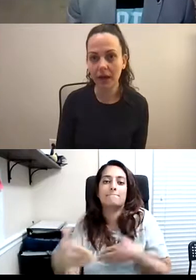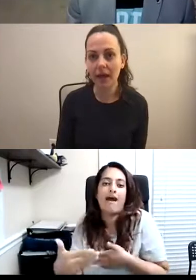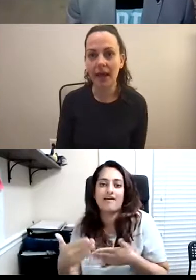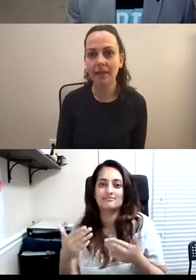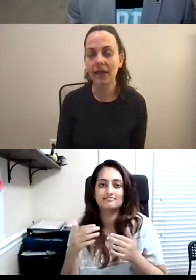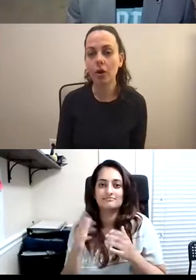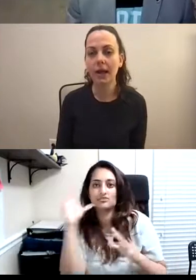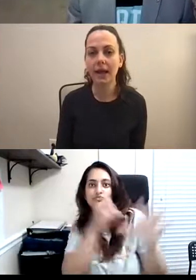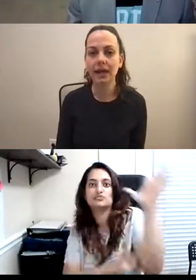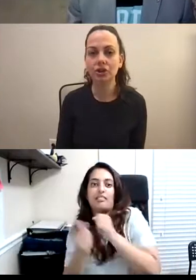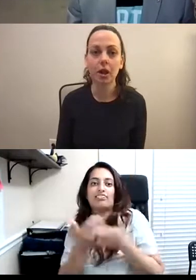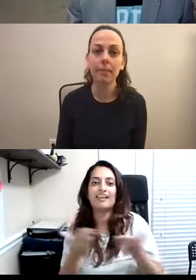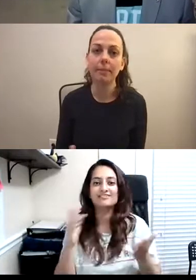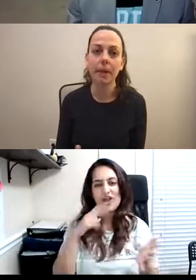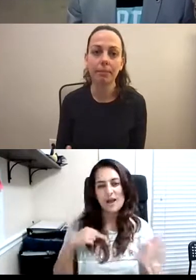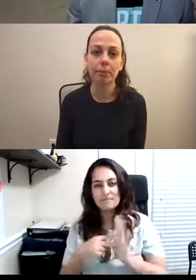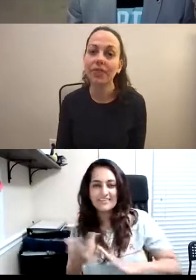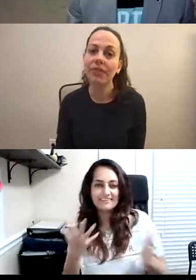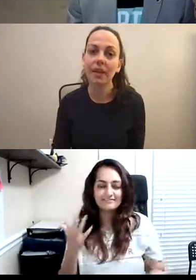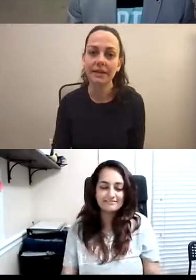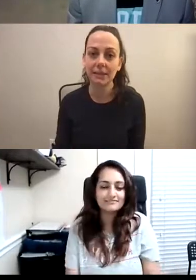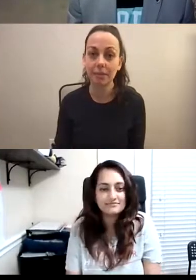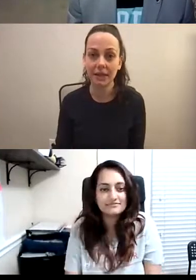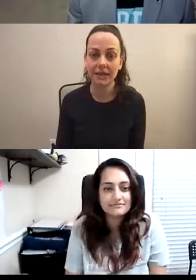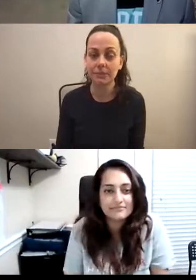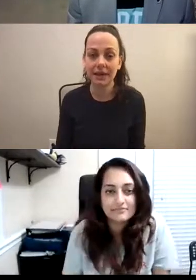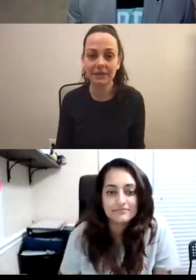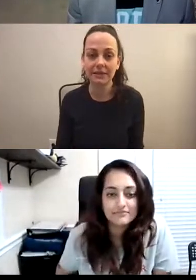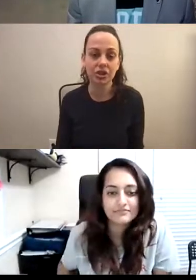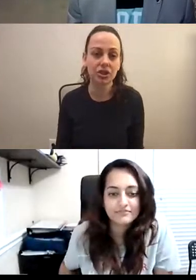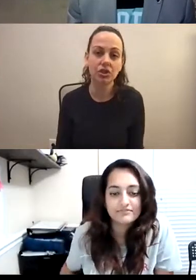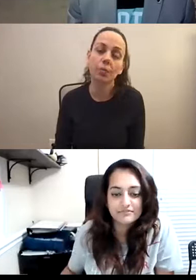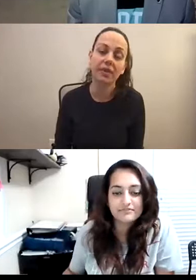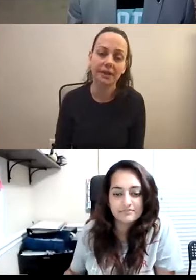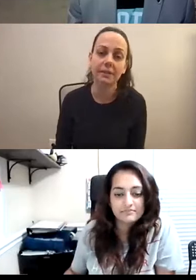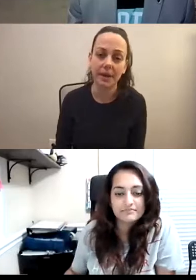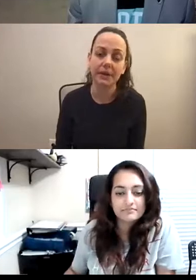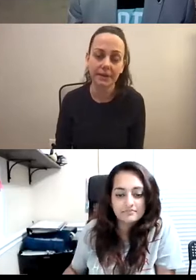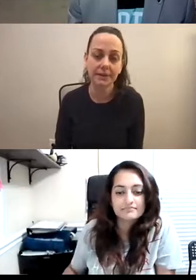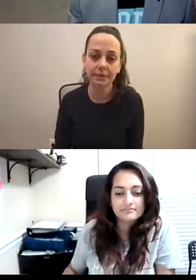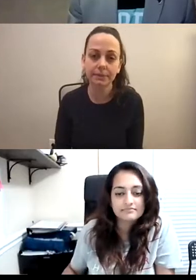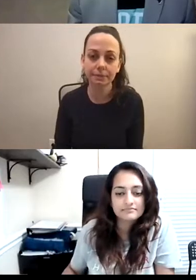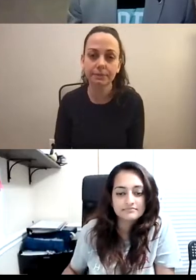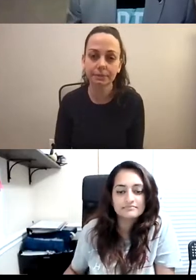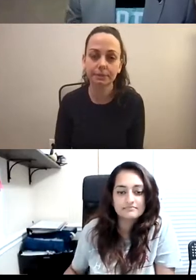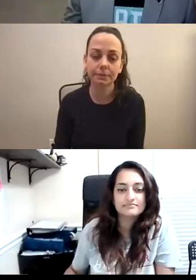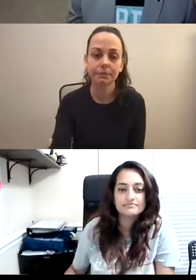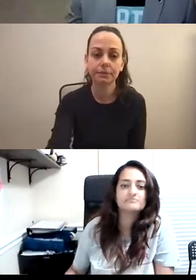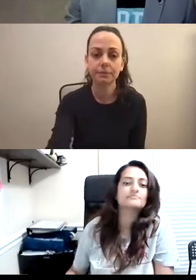before, and they go ahead and jump and put us in these boxes and just assume things about us.